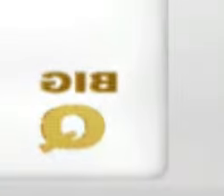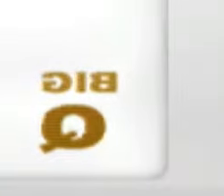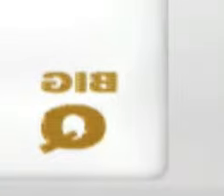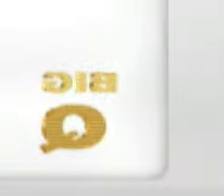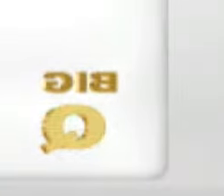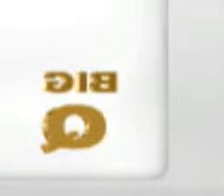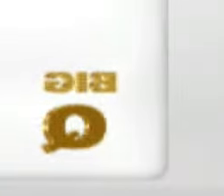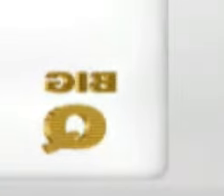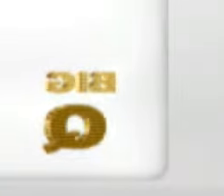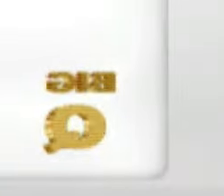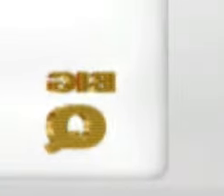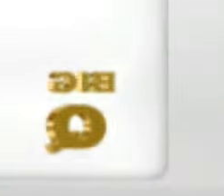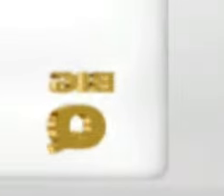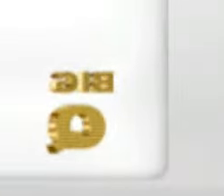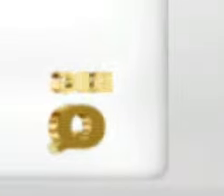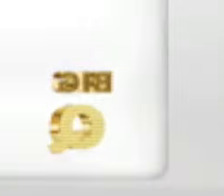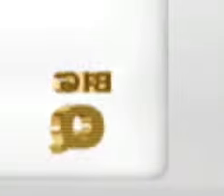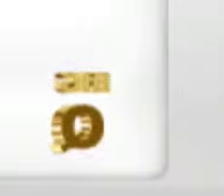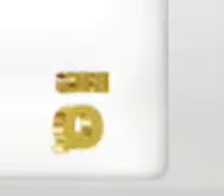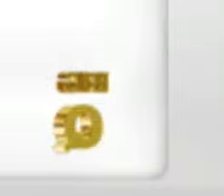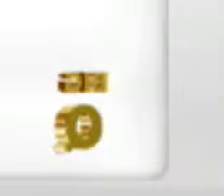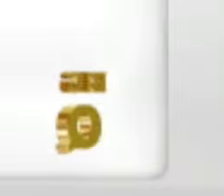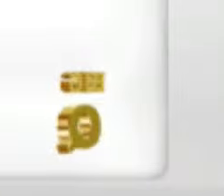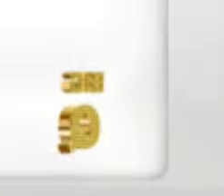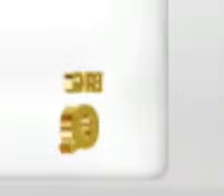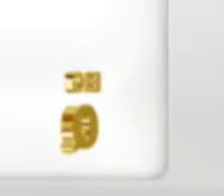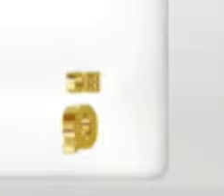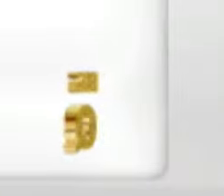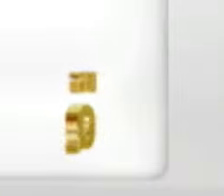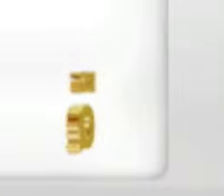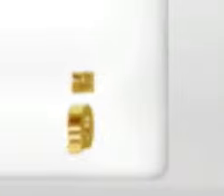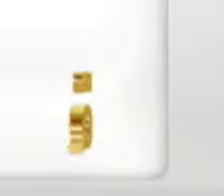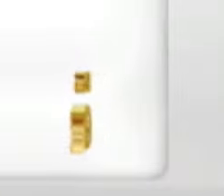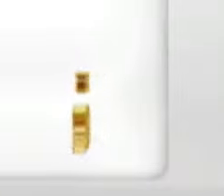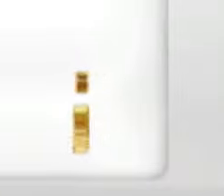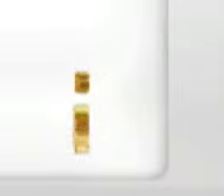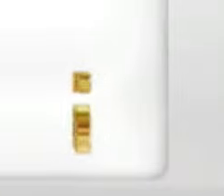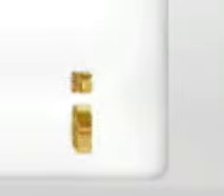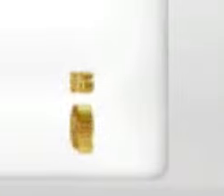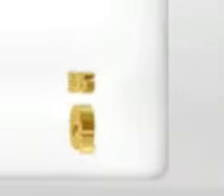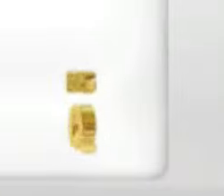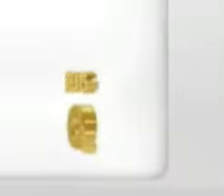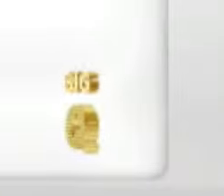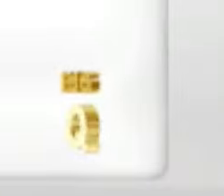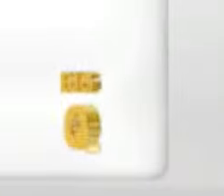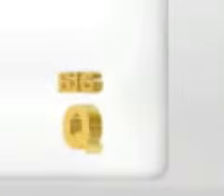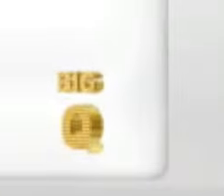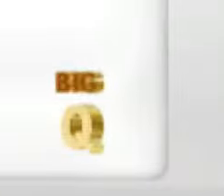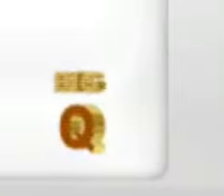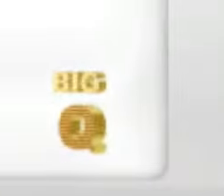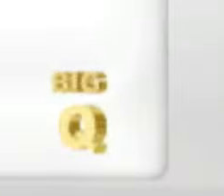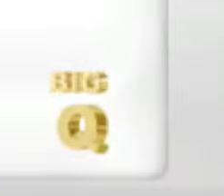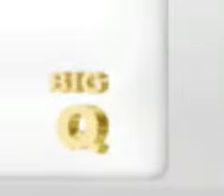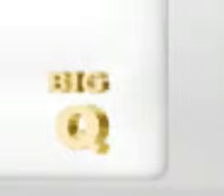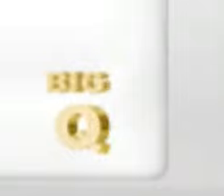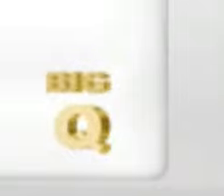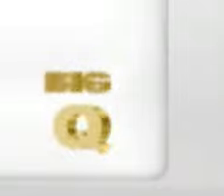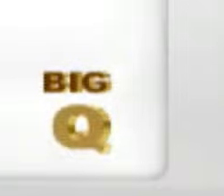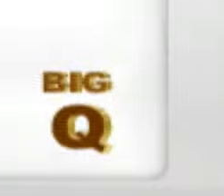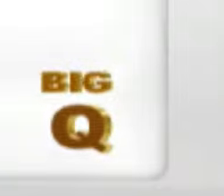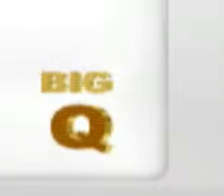us on our toll-free number 22151. Send us an SMS with your name, location, and your response.